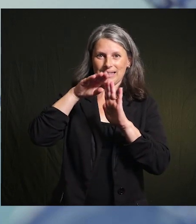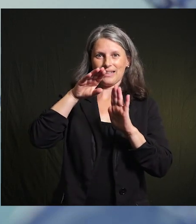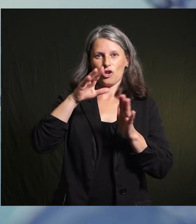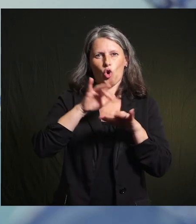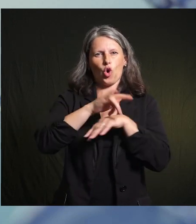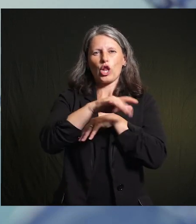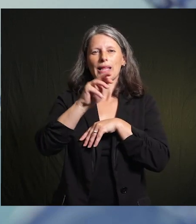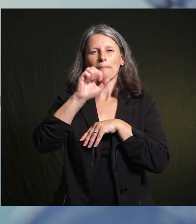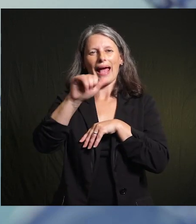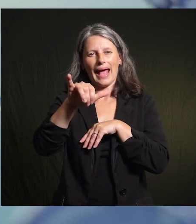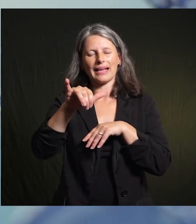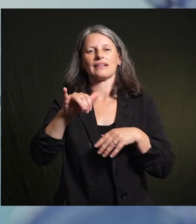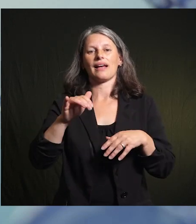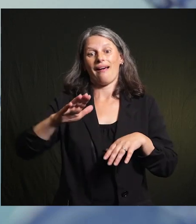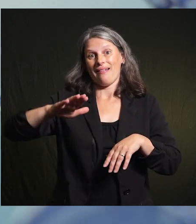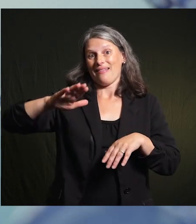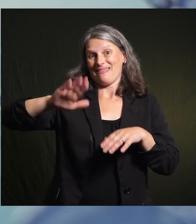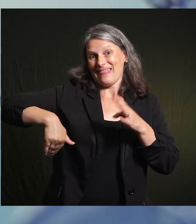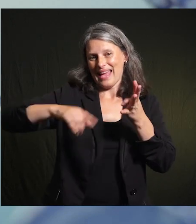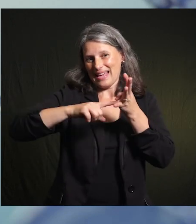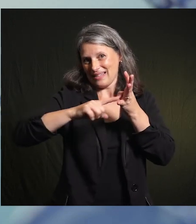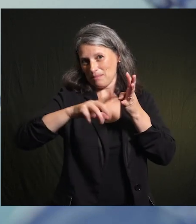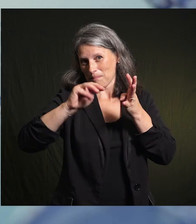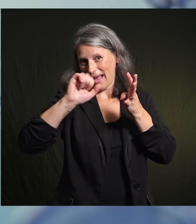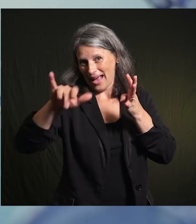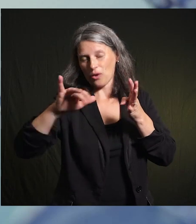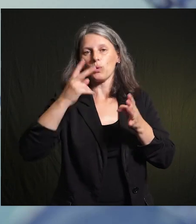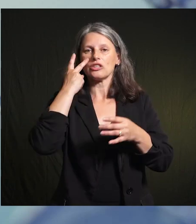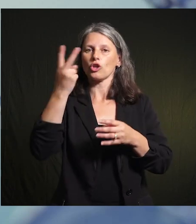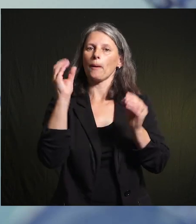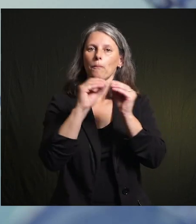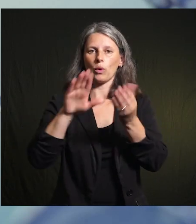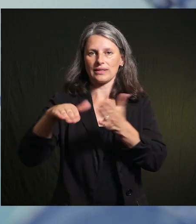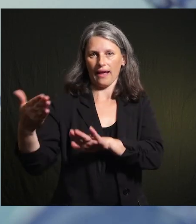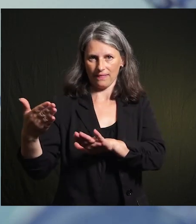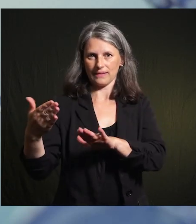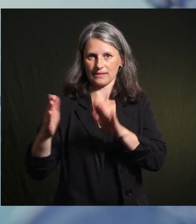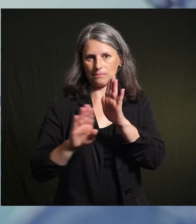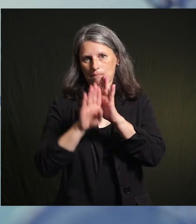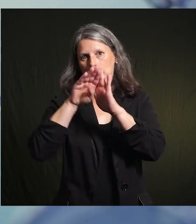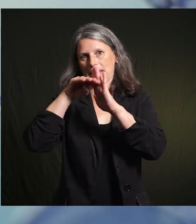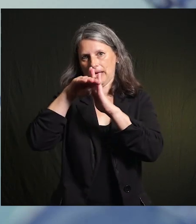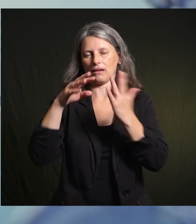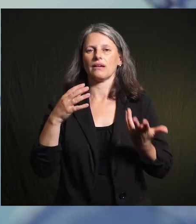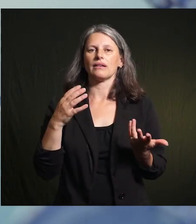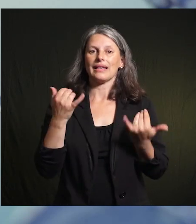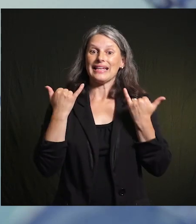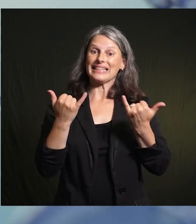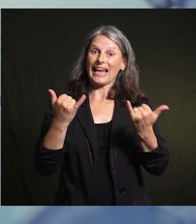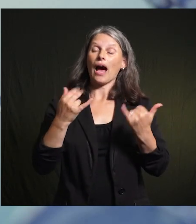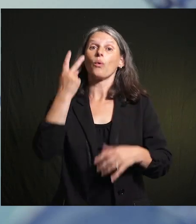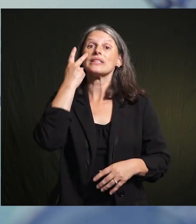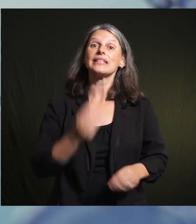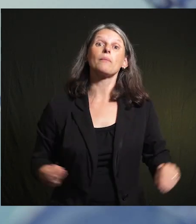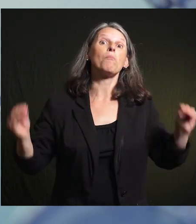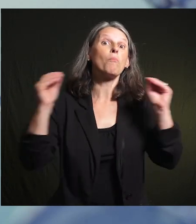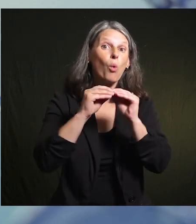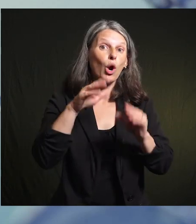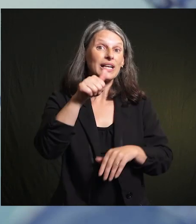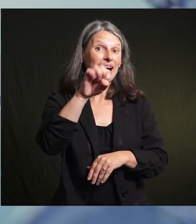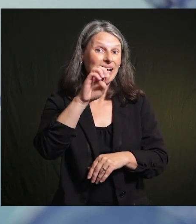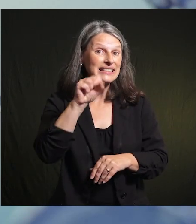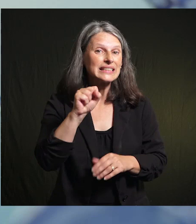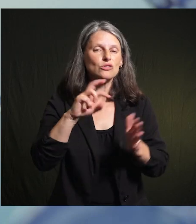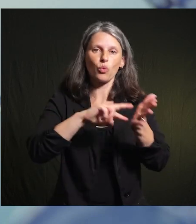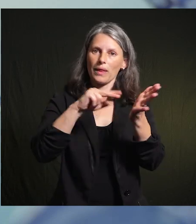early May, and in late May we saw our peak in death rate. Now we're seeing a resurgence in cases. It